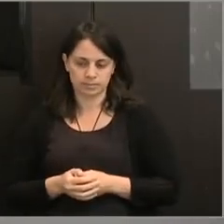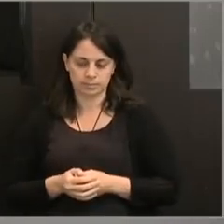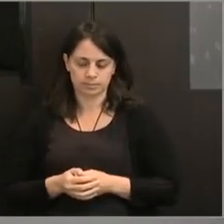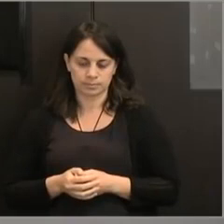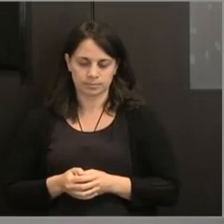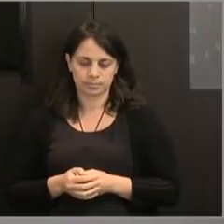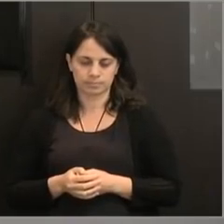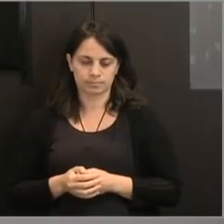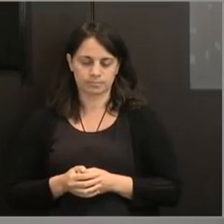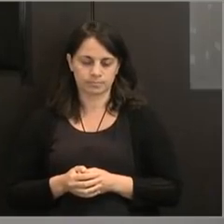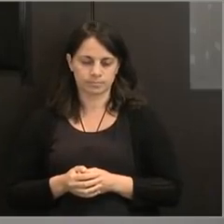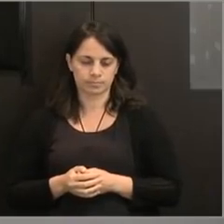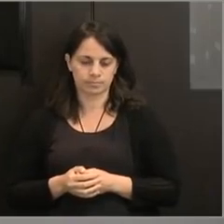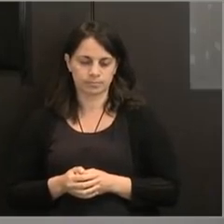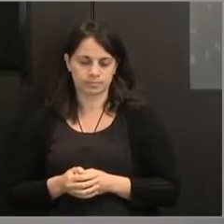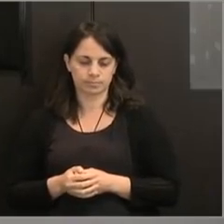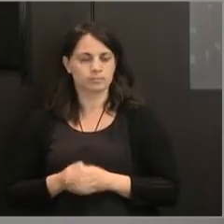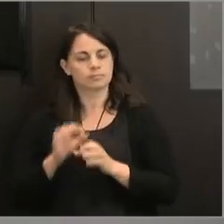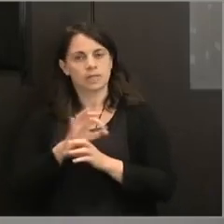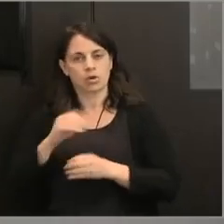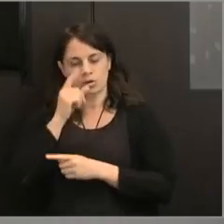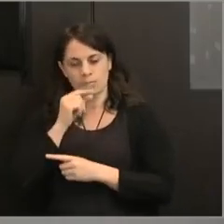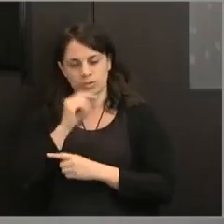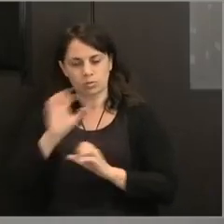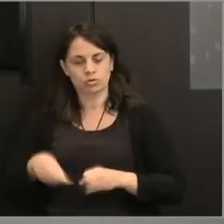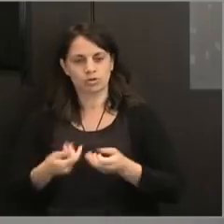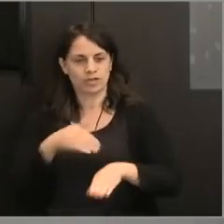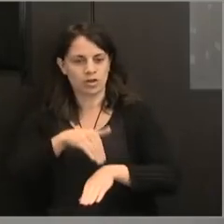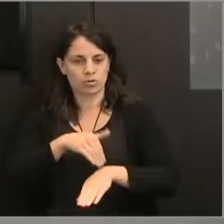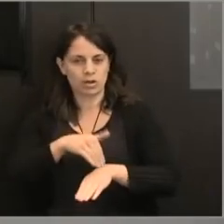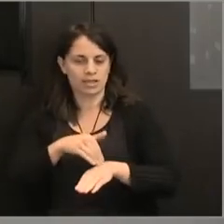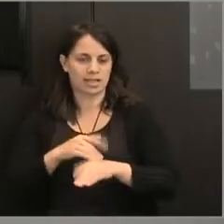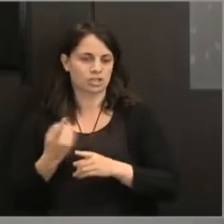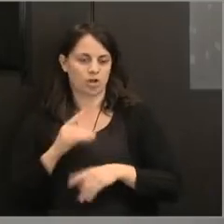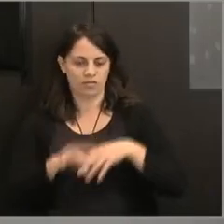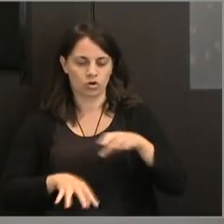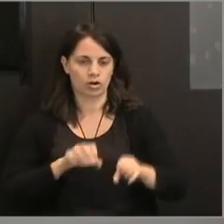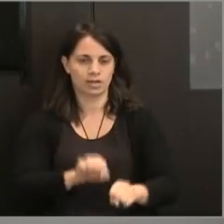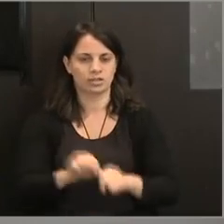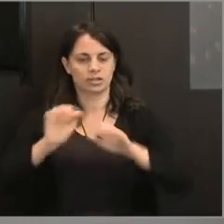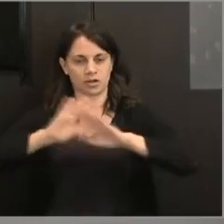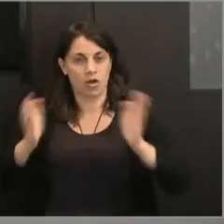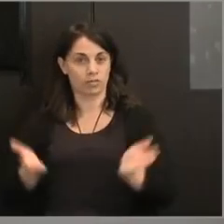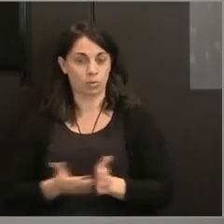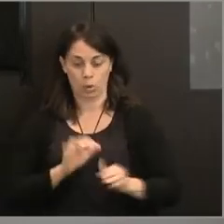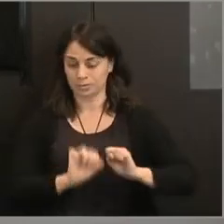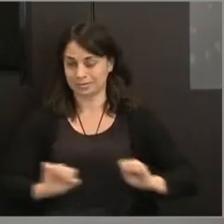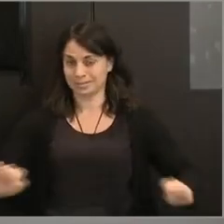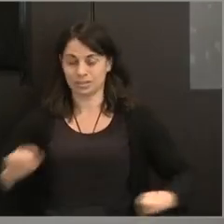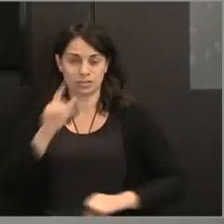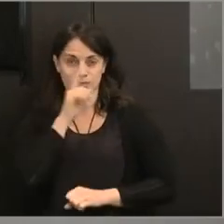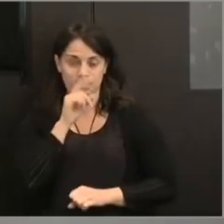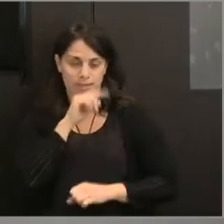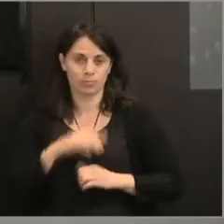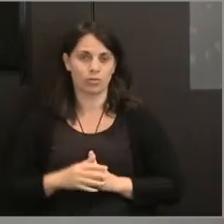It is not possible to give a detailed chronology of colonisation of the world's indigenous peoples that